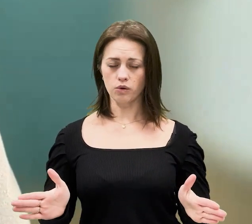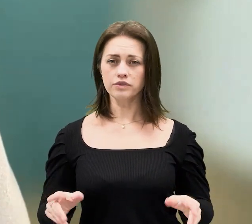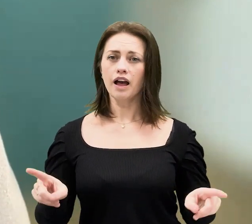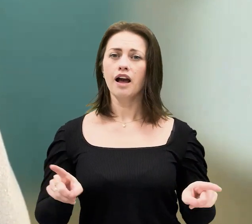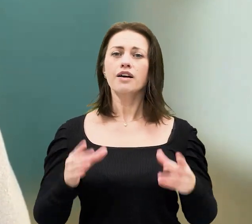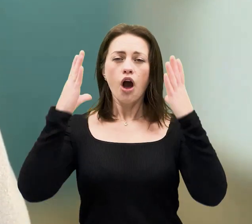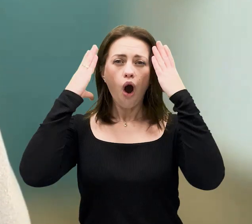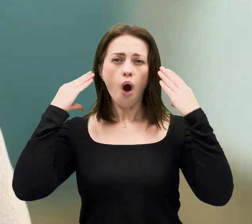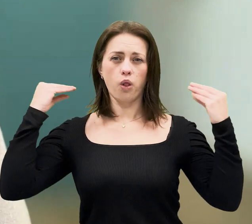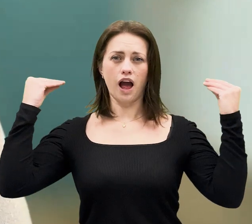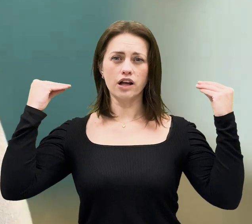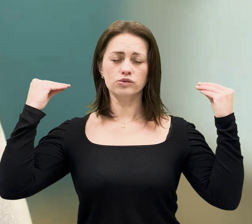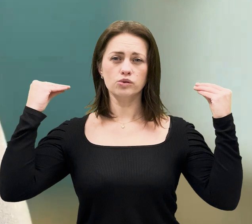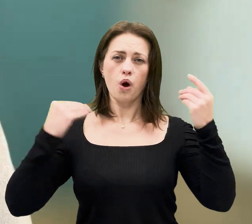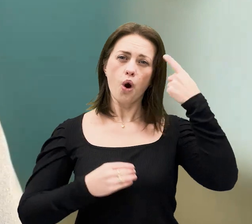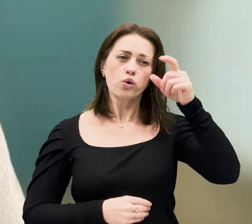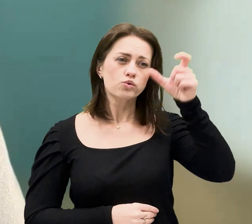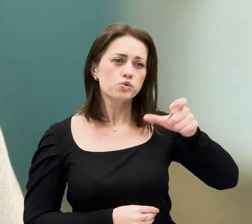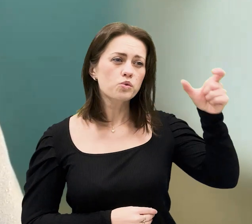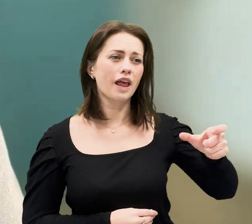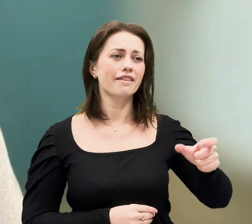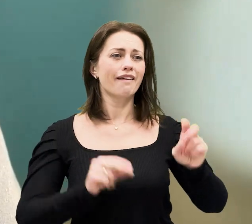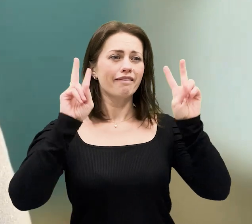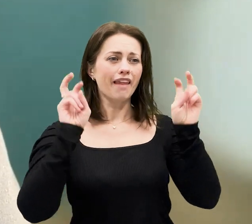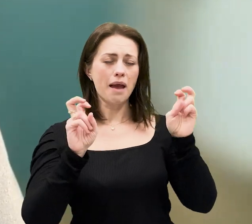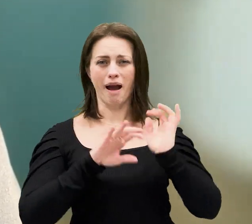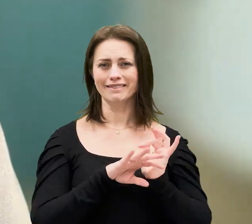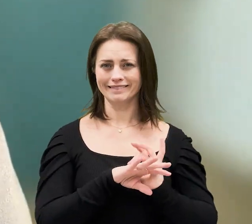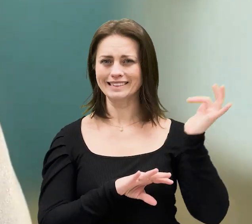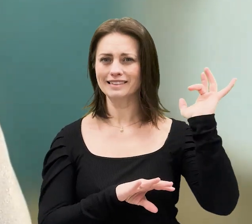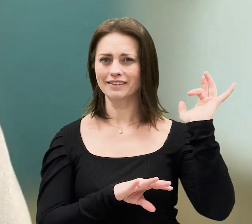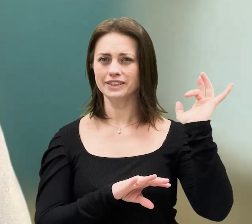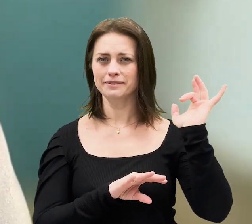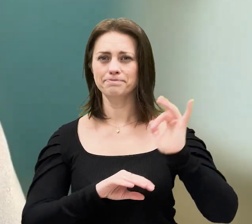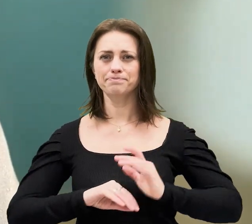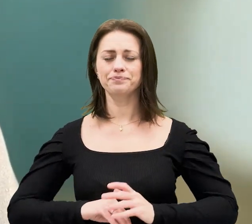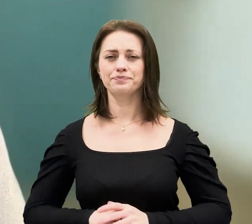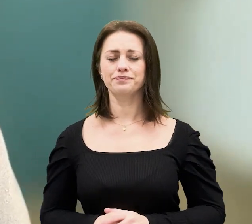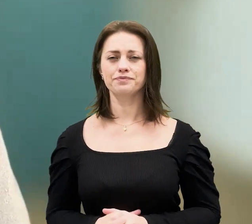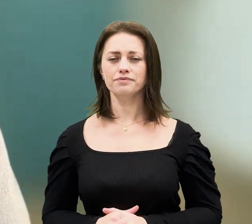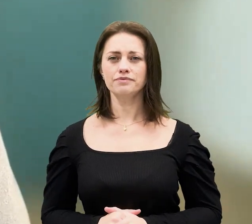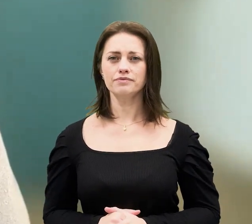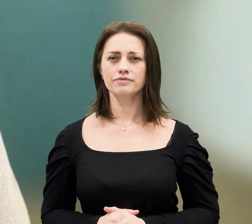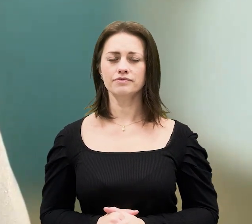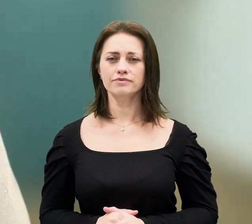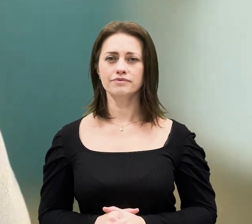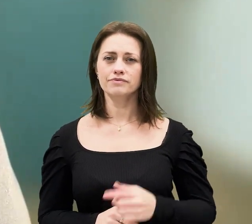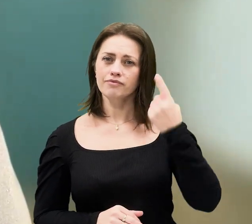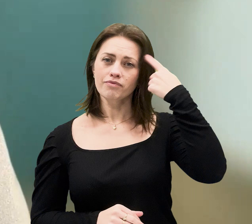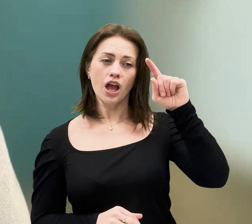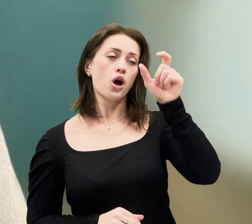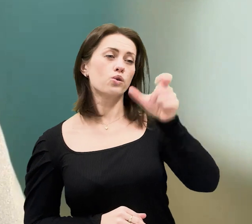coming out is still very sensitive also in the Netherlands for a lot of persons and students, and also for a lot of students it's not